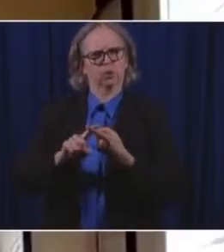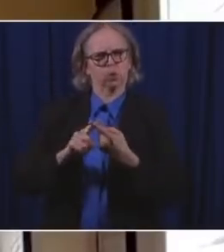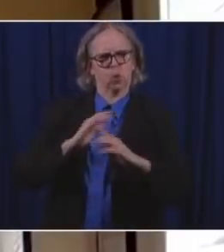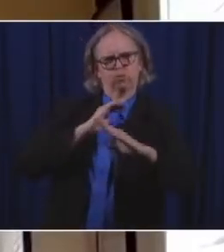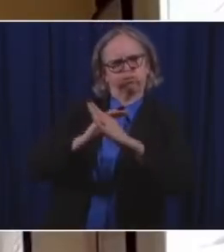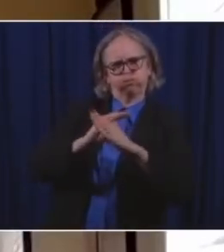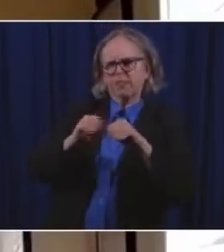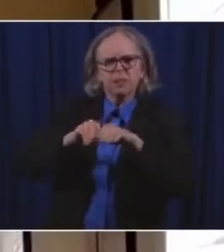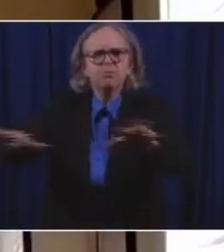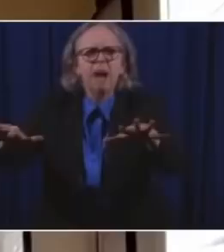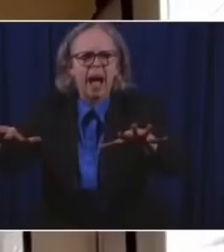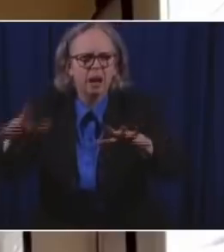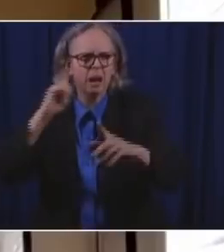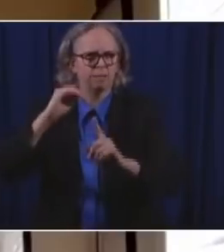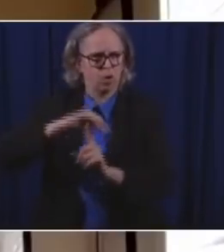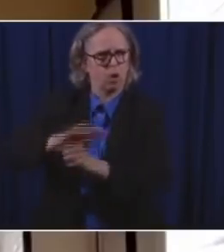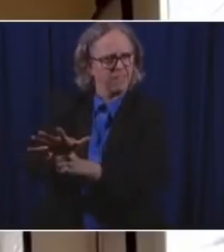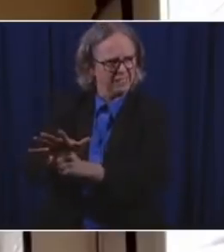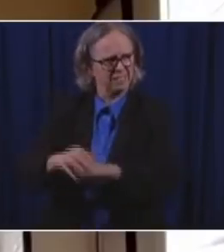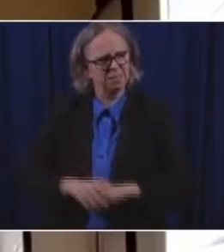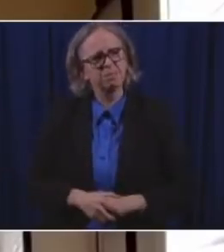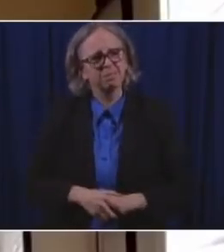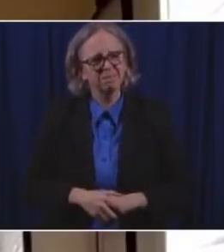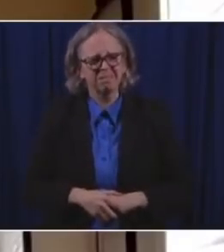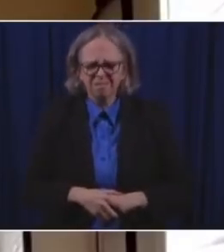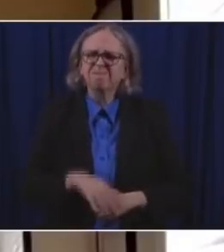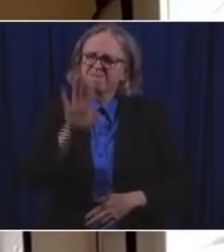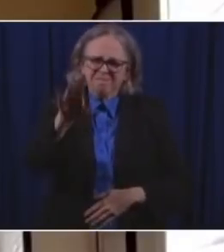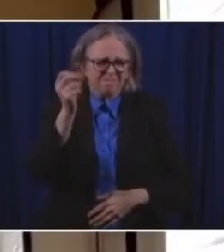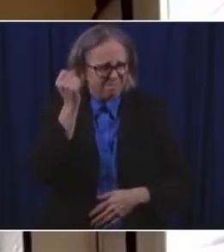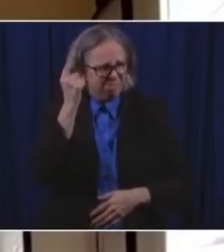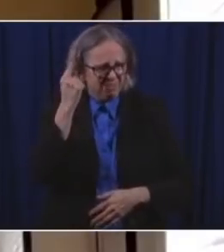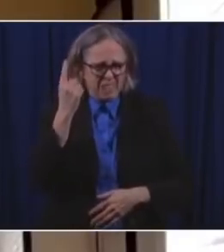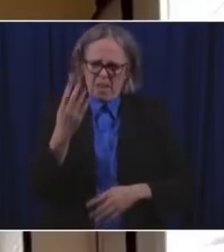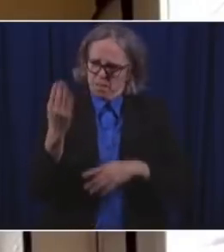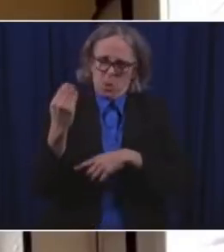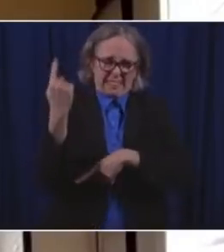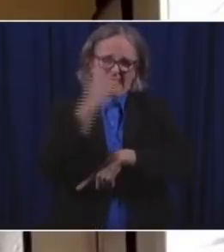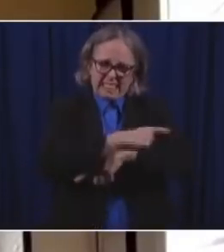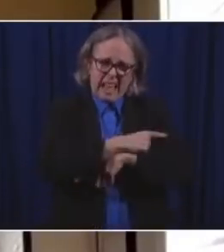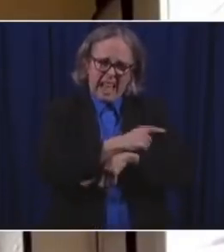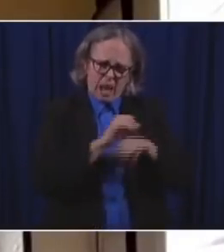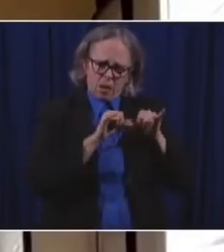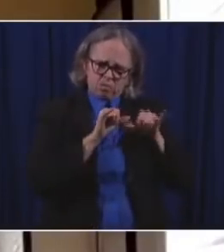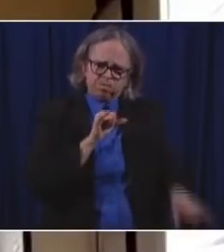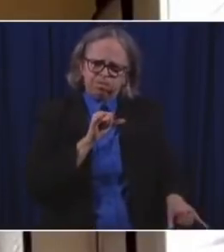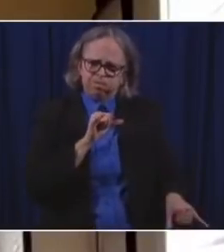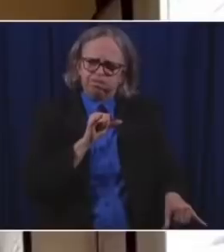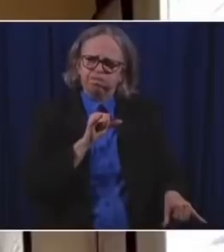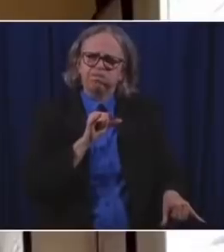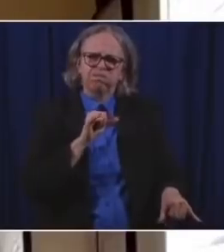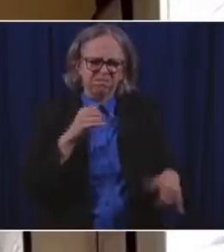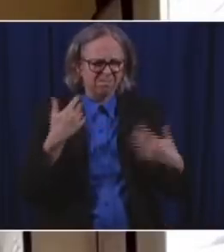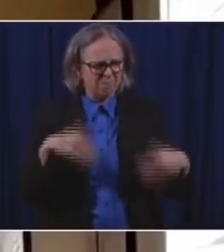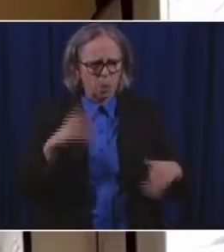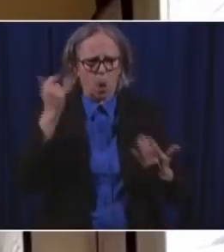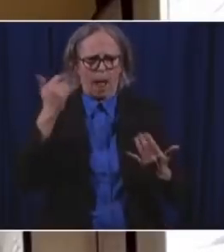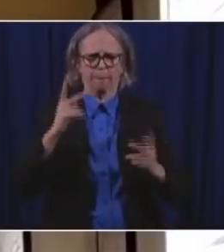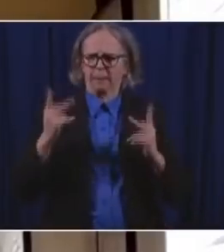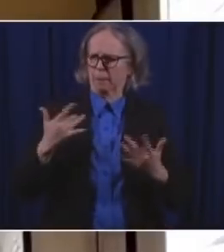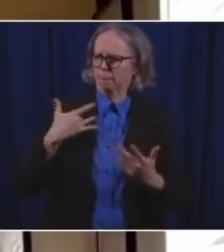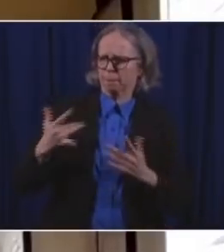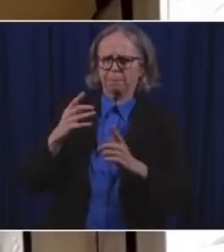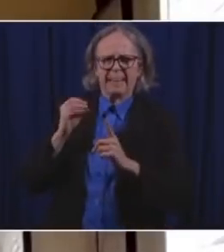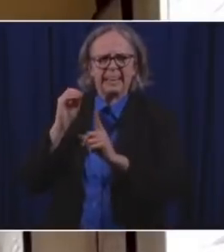COVID-19. And we continue to recommend this for people who might be in settings in which COVID-19